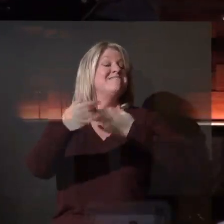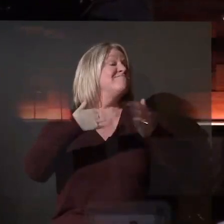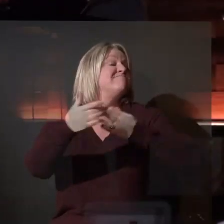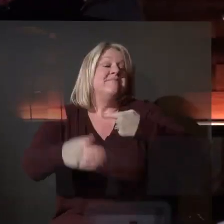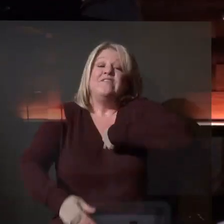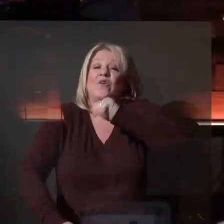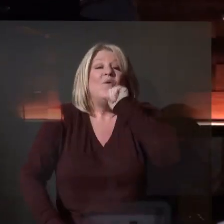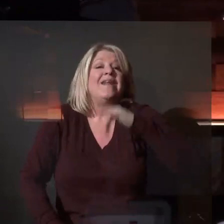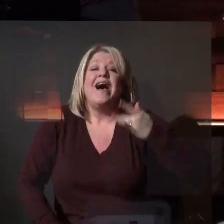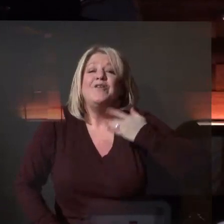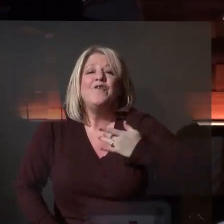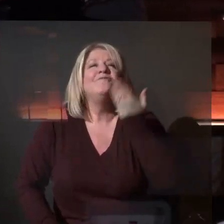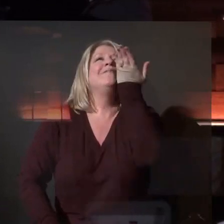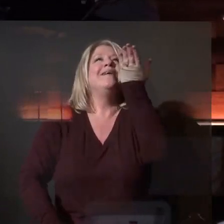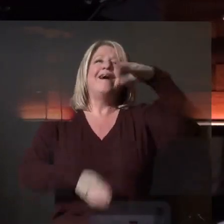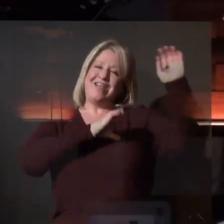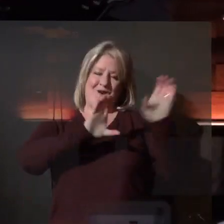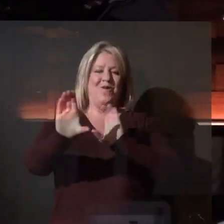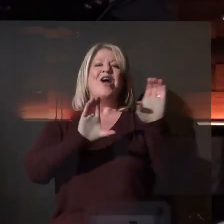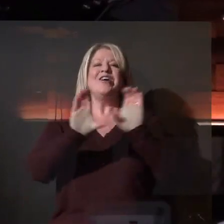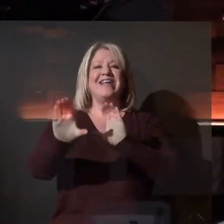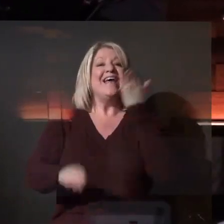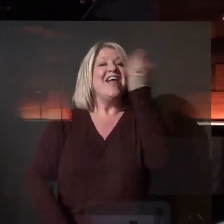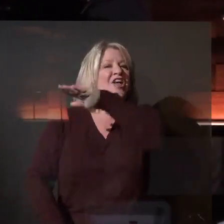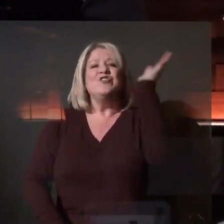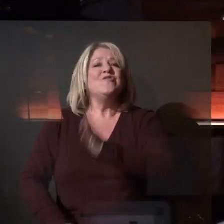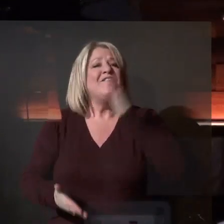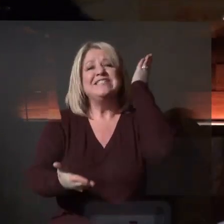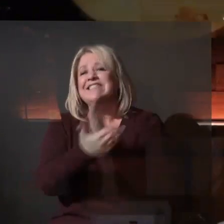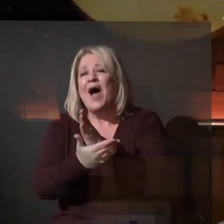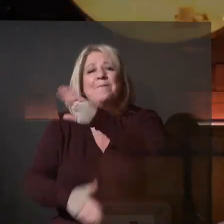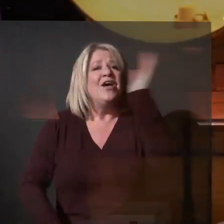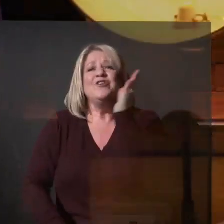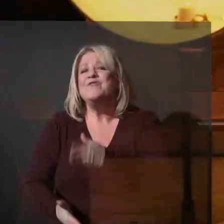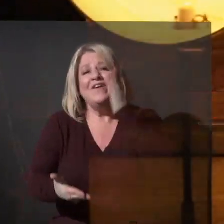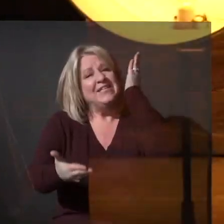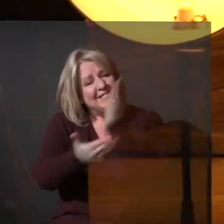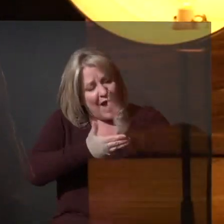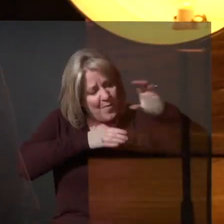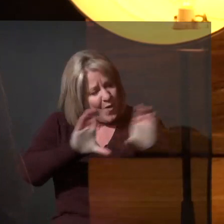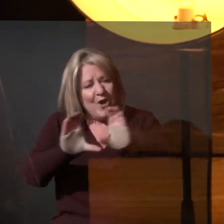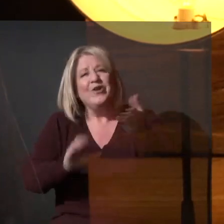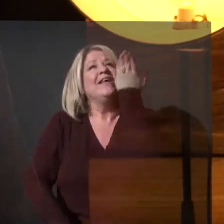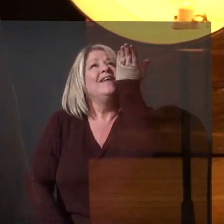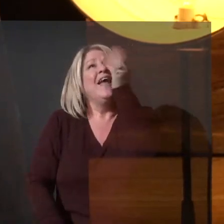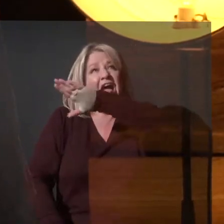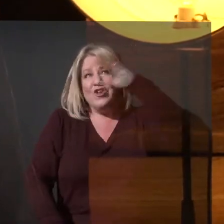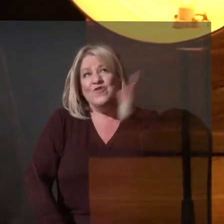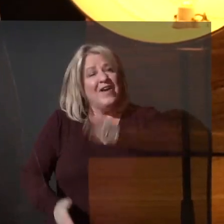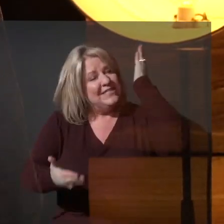you're working. Even when I don't feel it, you're working. You never stop, you never